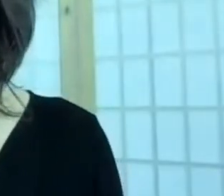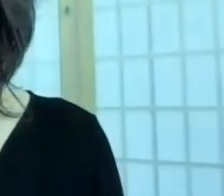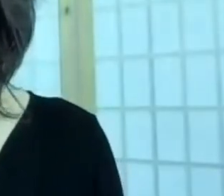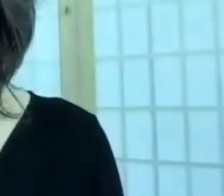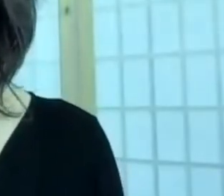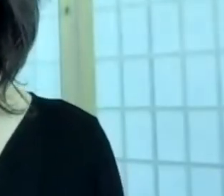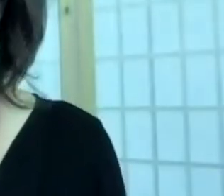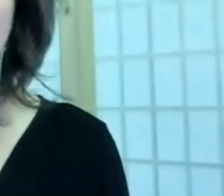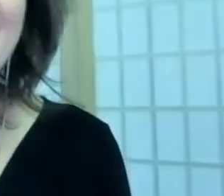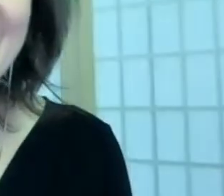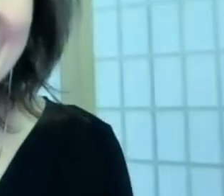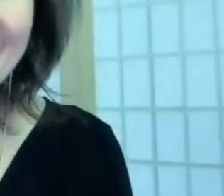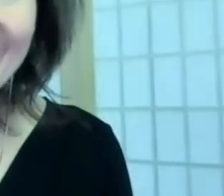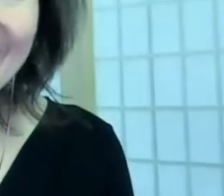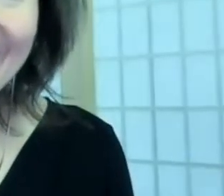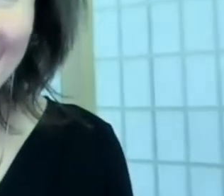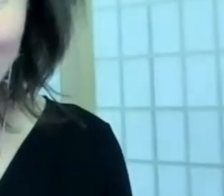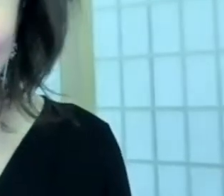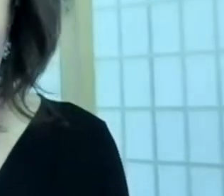Good luck with that, by the way. Yeah.